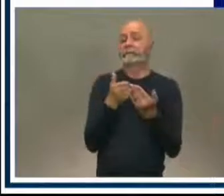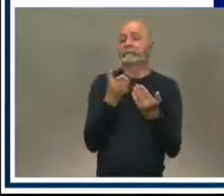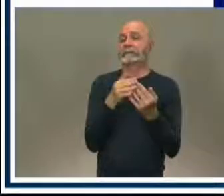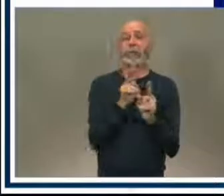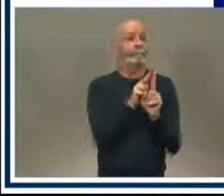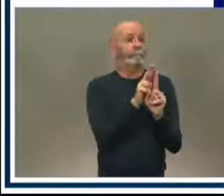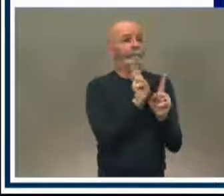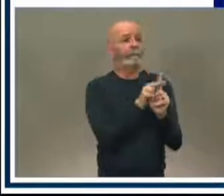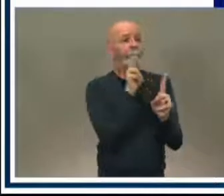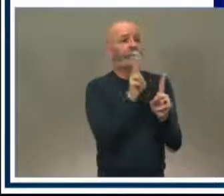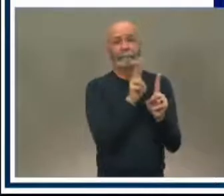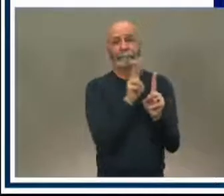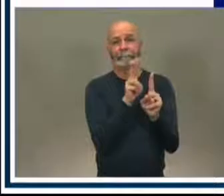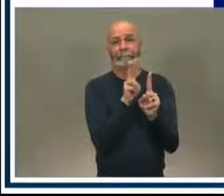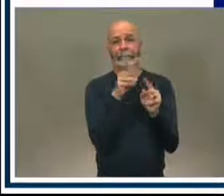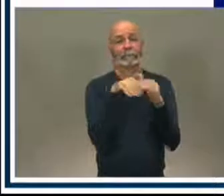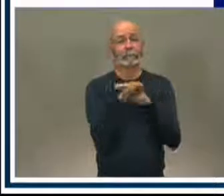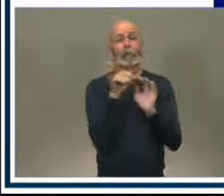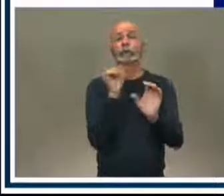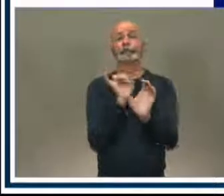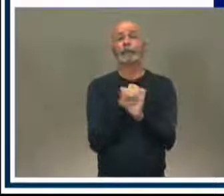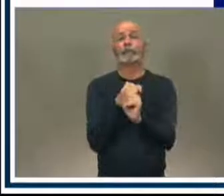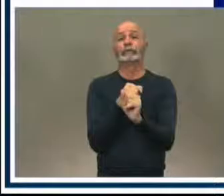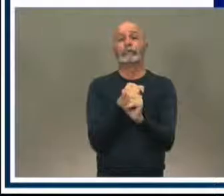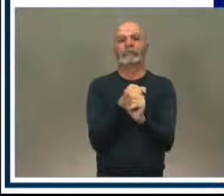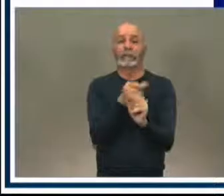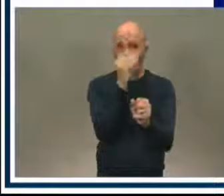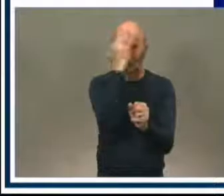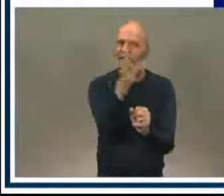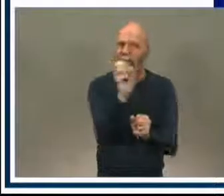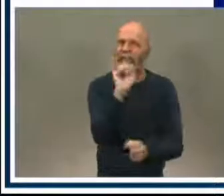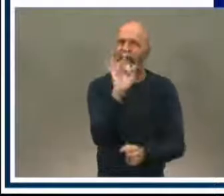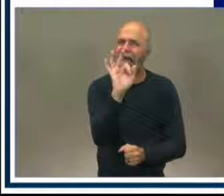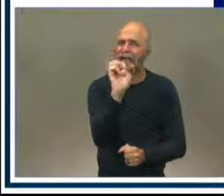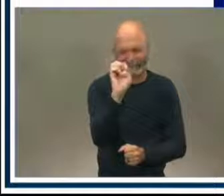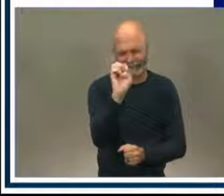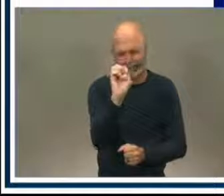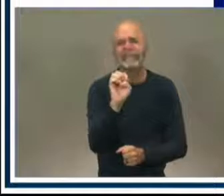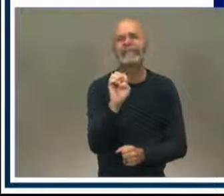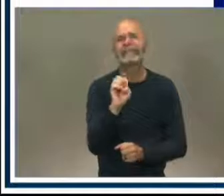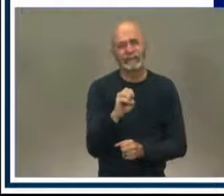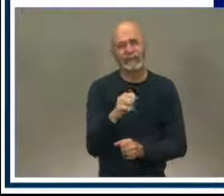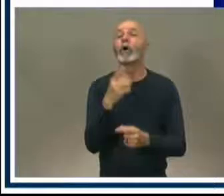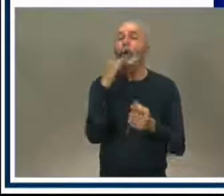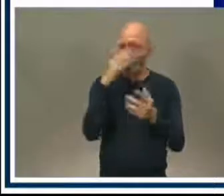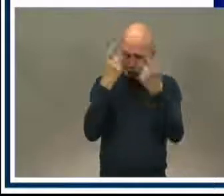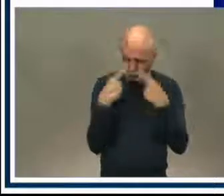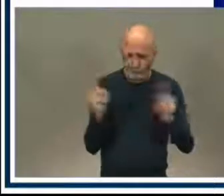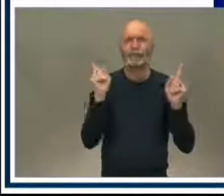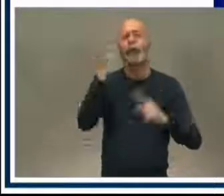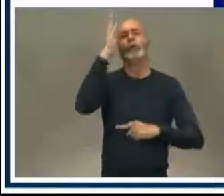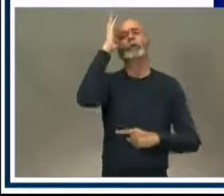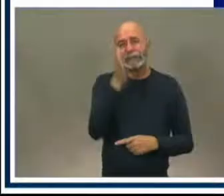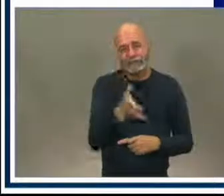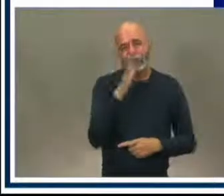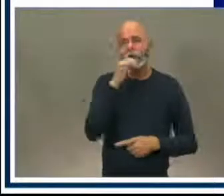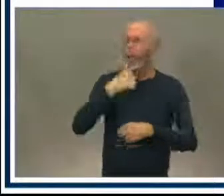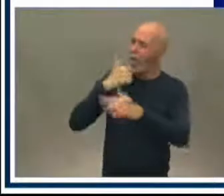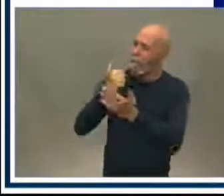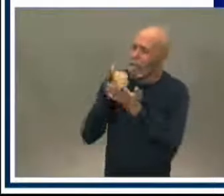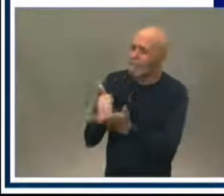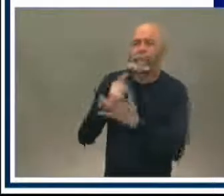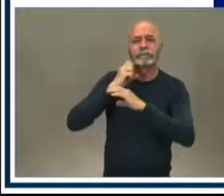local pharmacy. It's safe, it's effective. It protects your family, your friends, and your community.